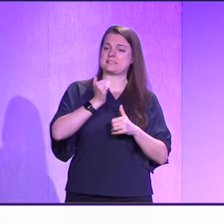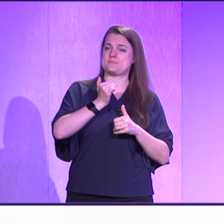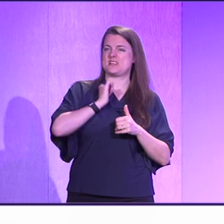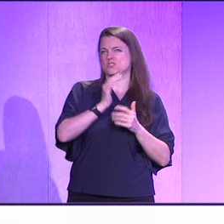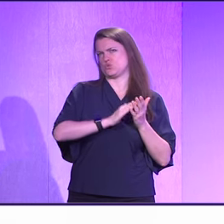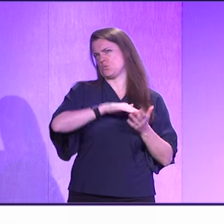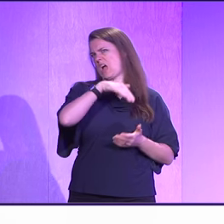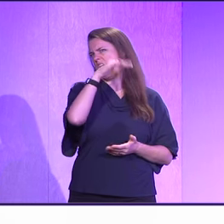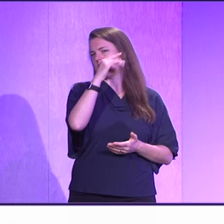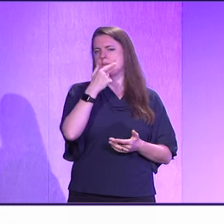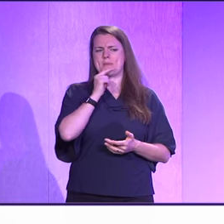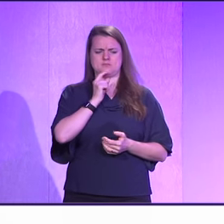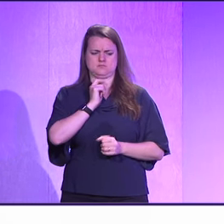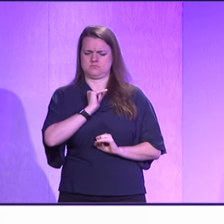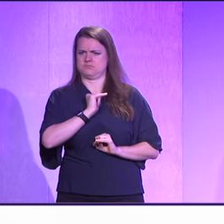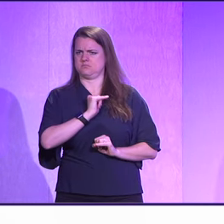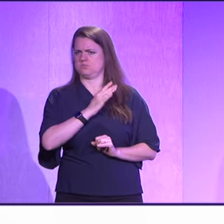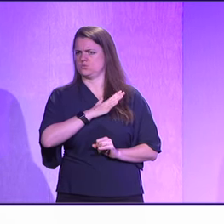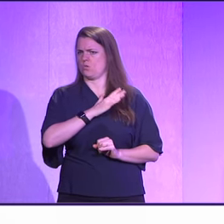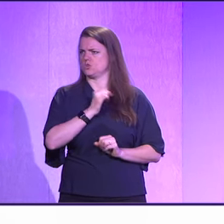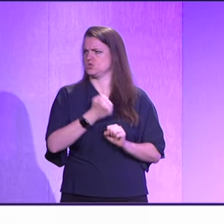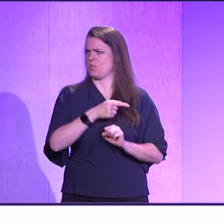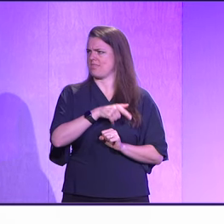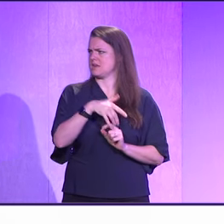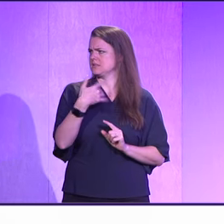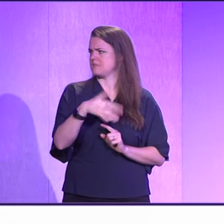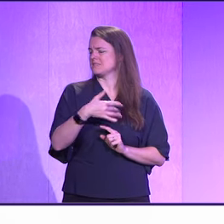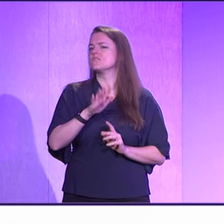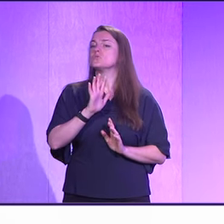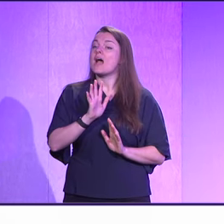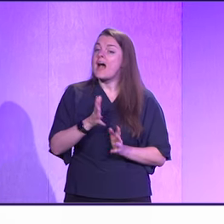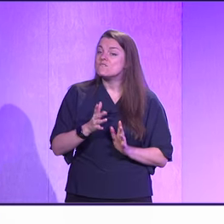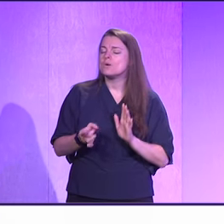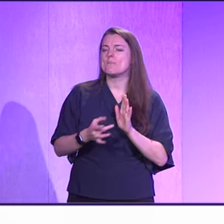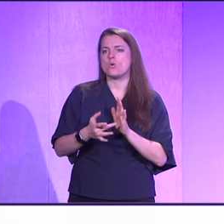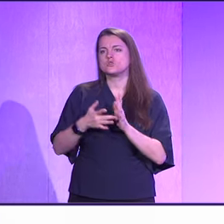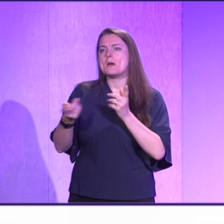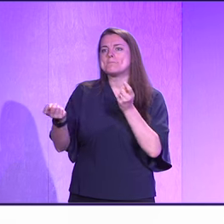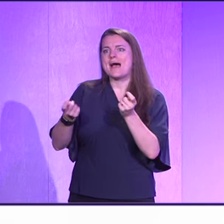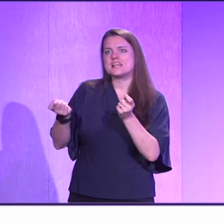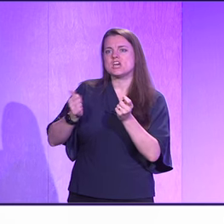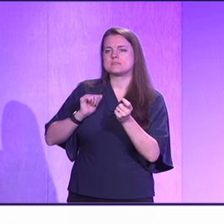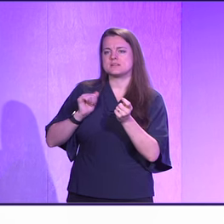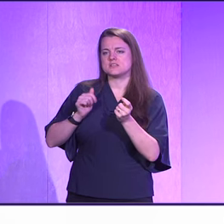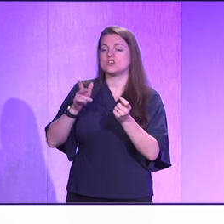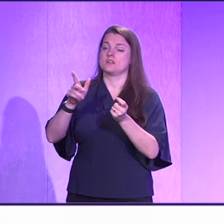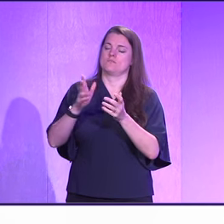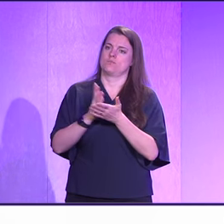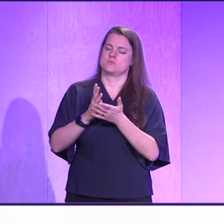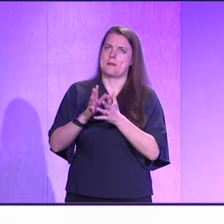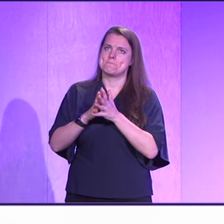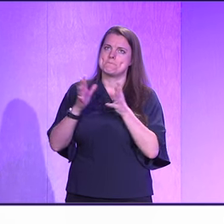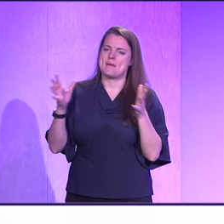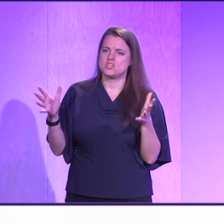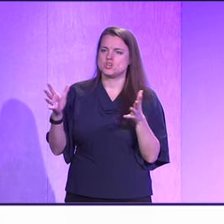go, well, we're not doing that. Let's do something else. You have to be very careful to manage expectations. And of course, talked about the major outage. All